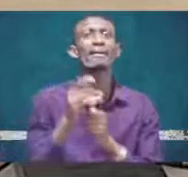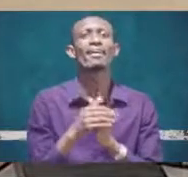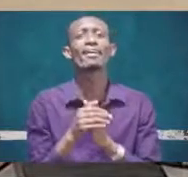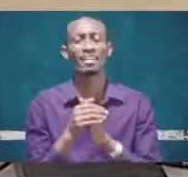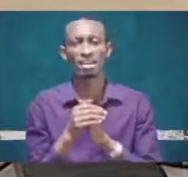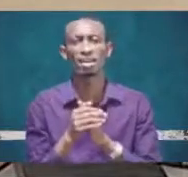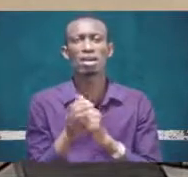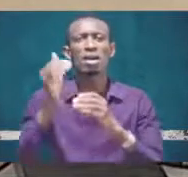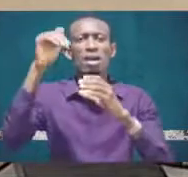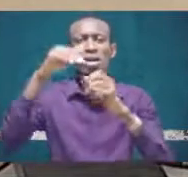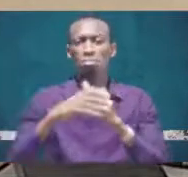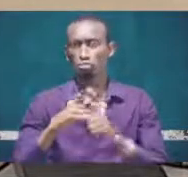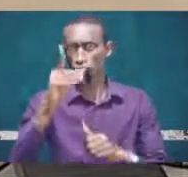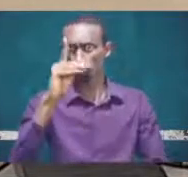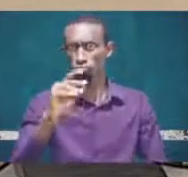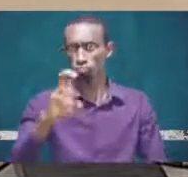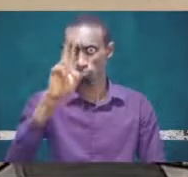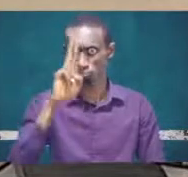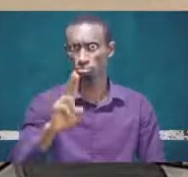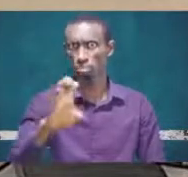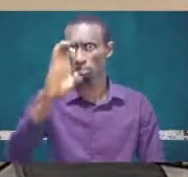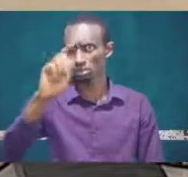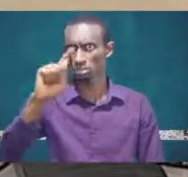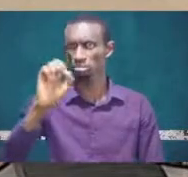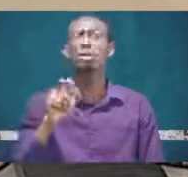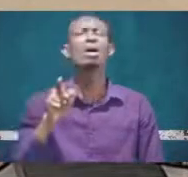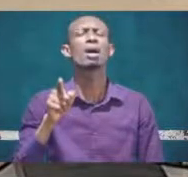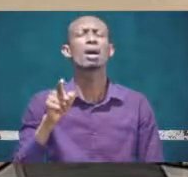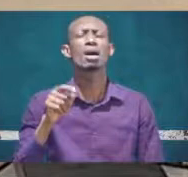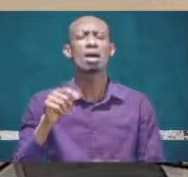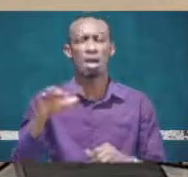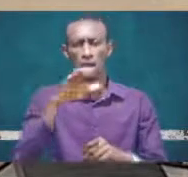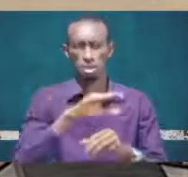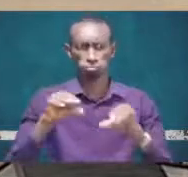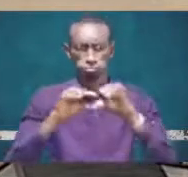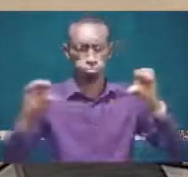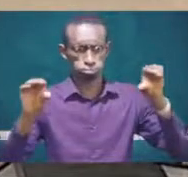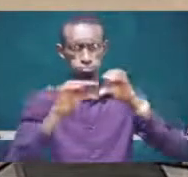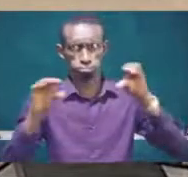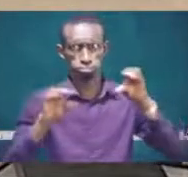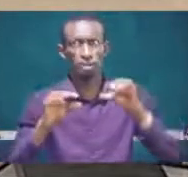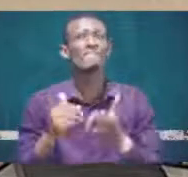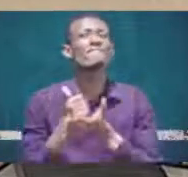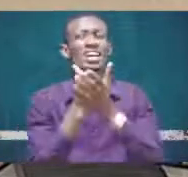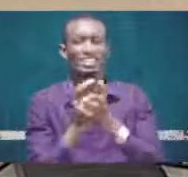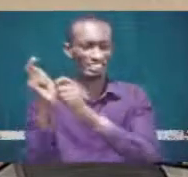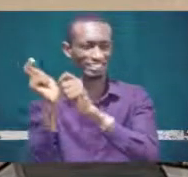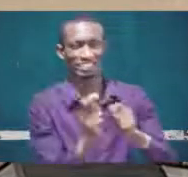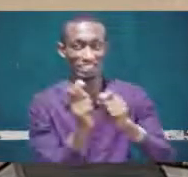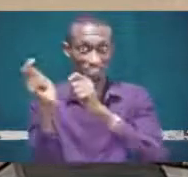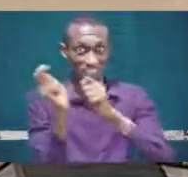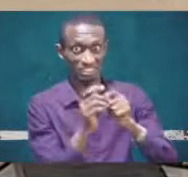ducts. These are channels or pathways where secretions or substances